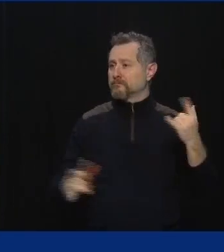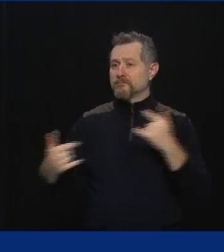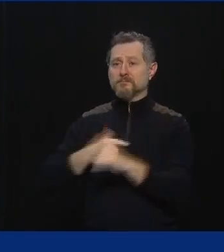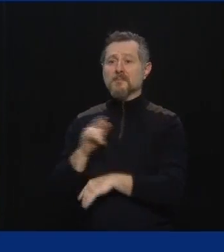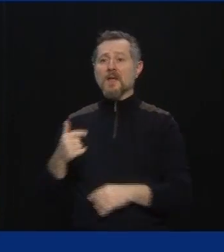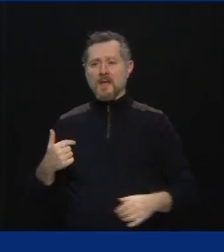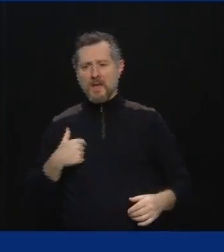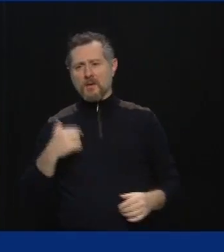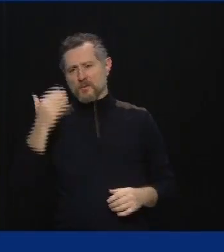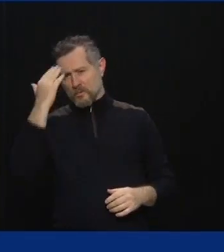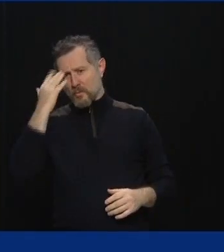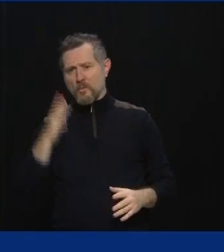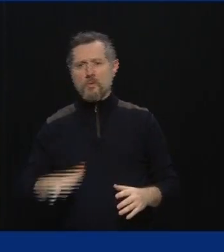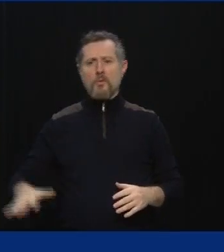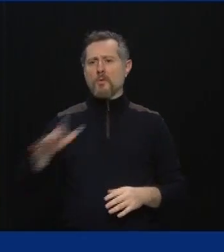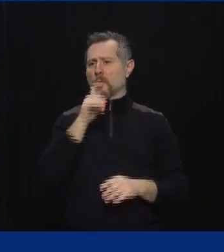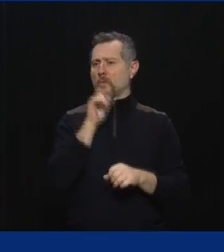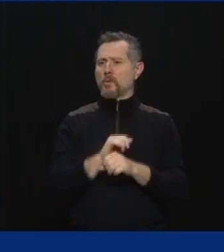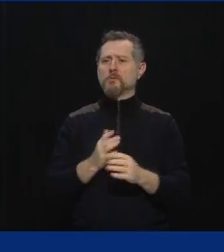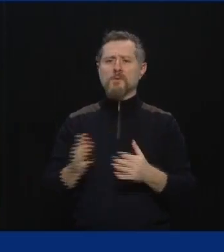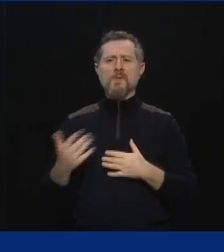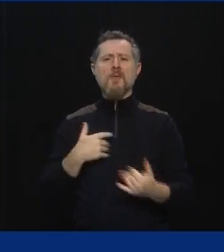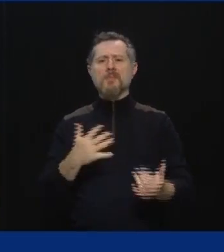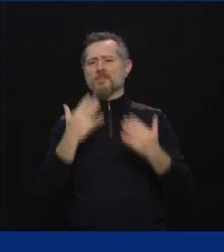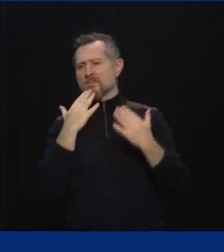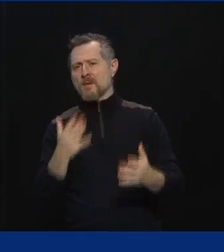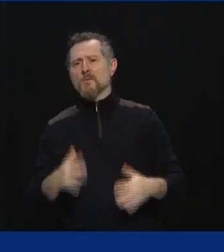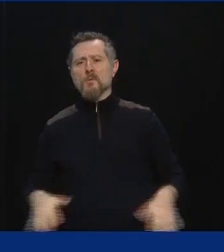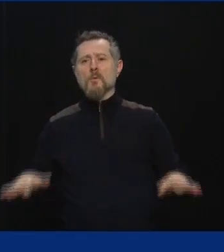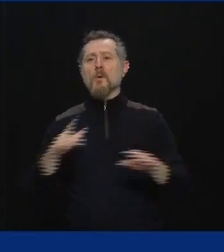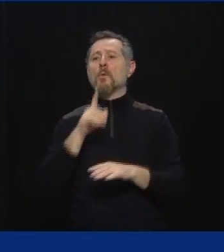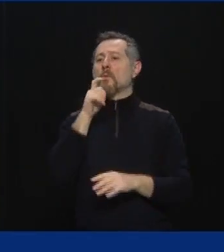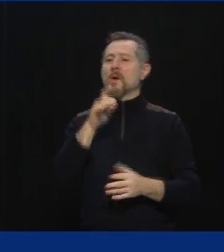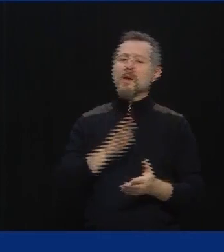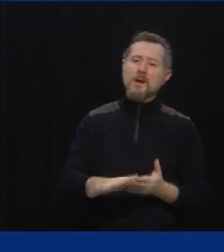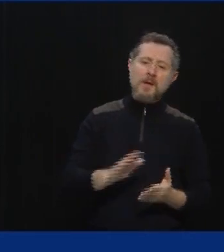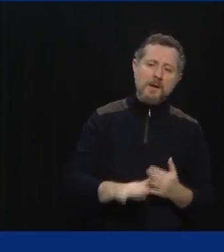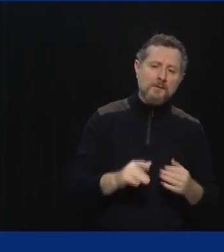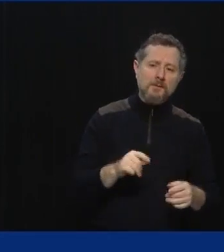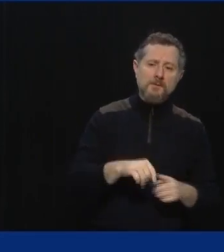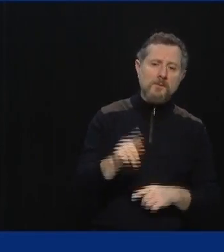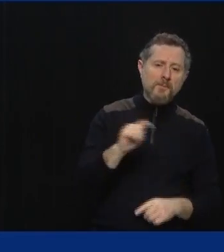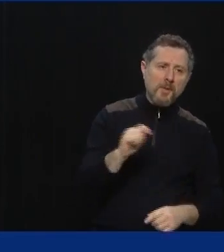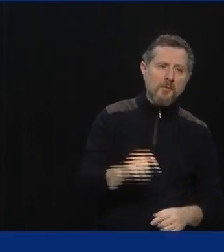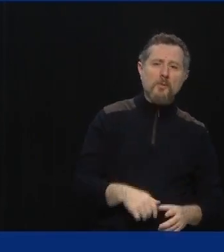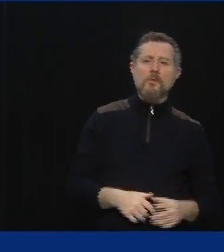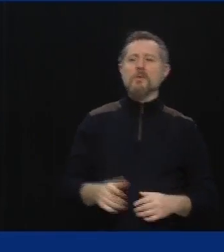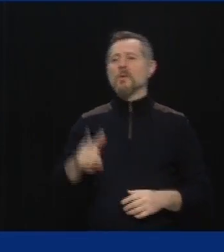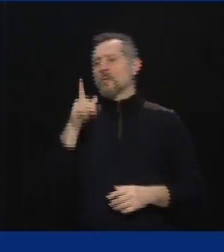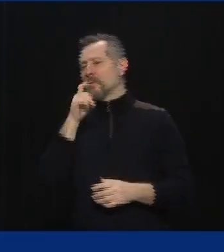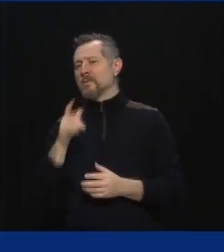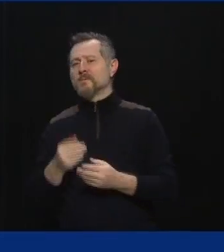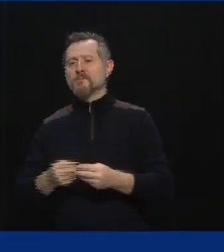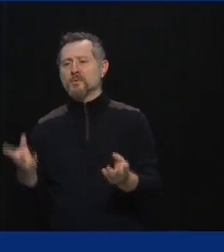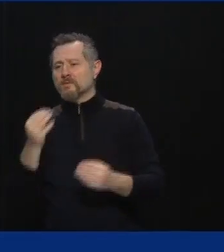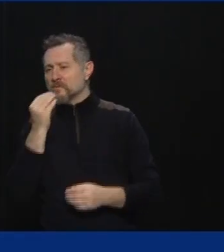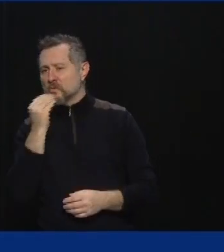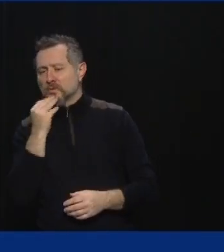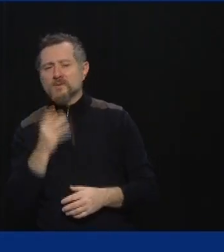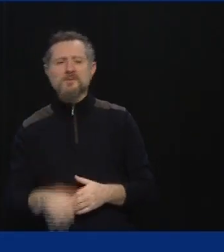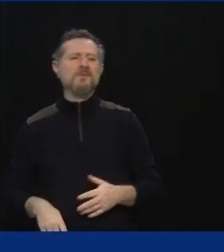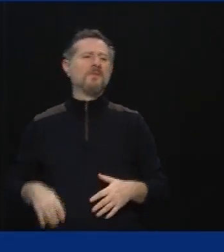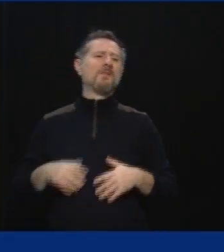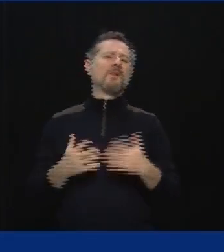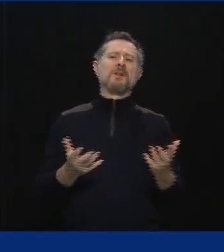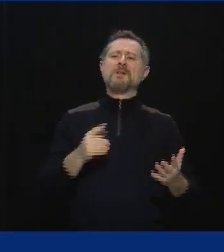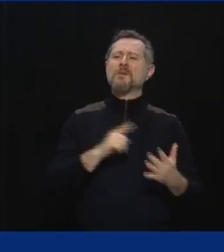single person, and I thank everyone, from those wiping the counters in the restrooms, and those who are serving people at the restaurants, and those who